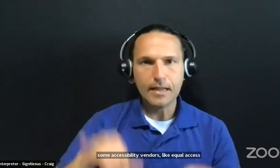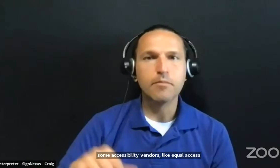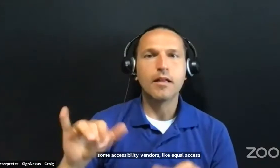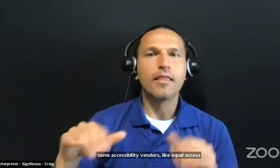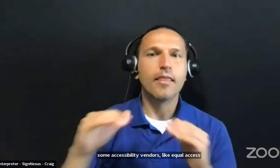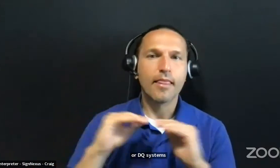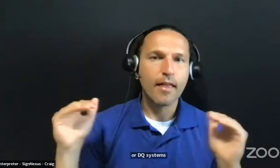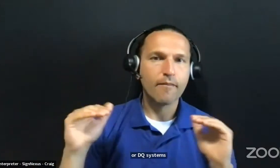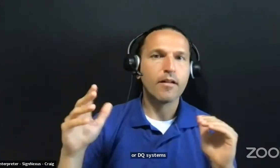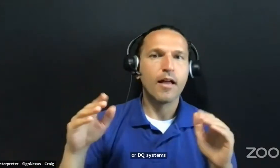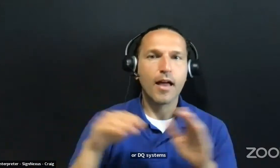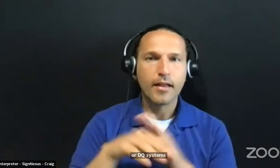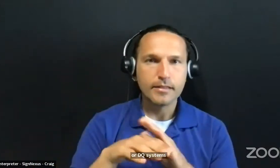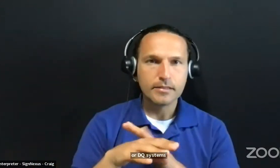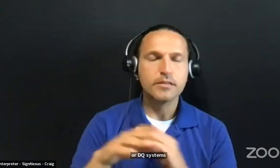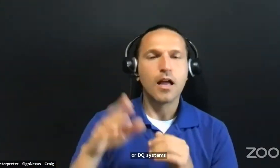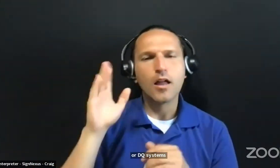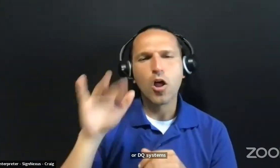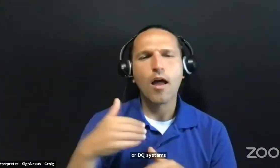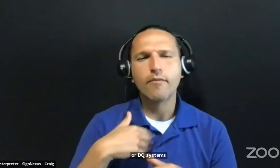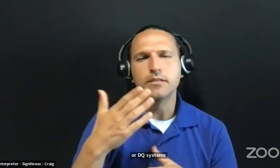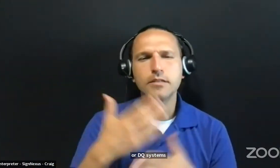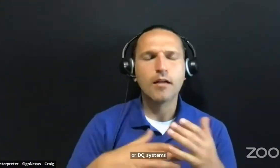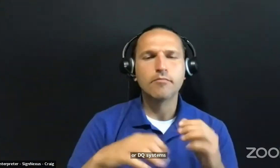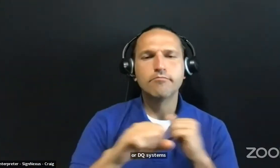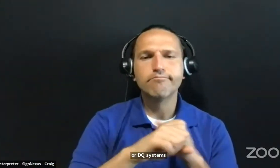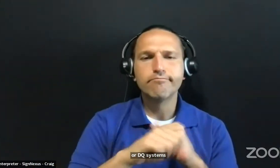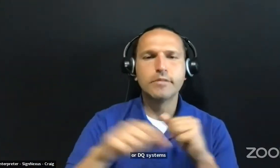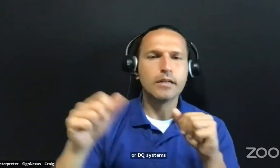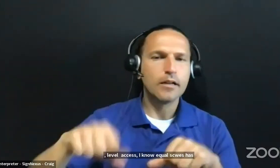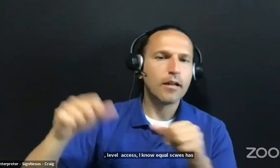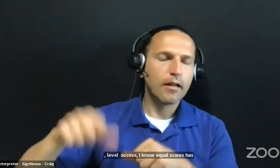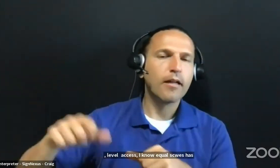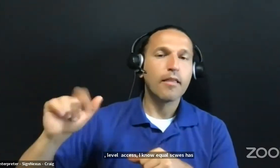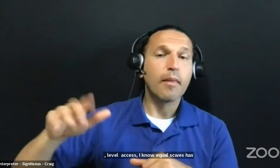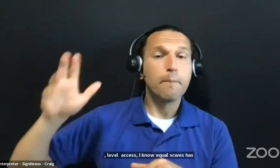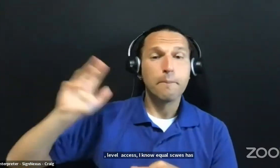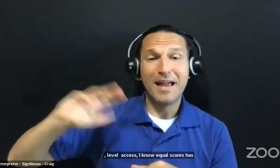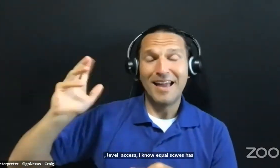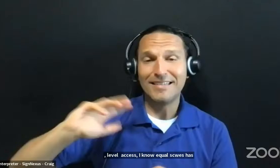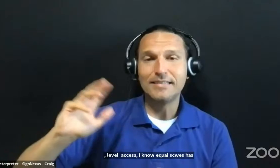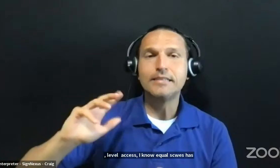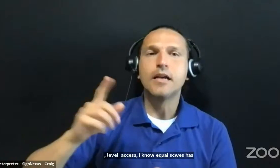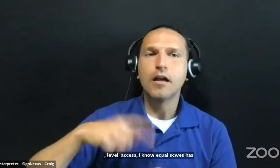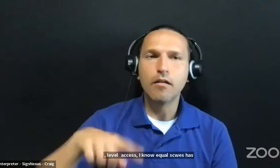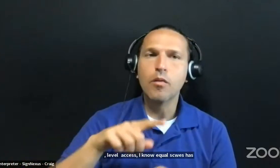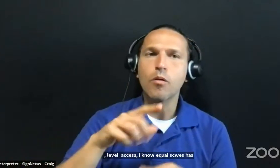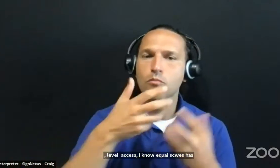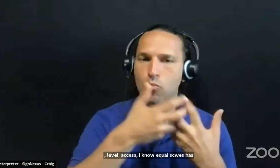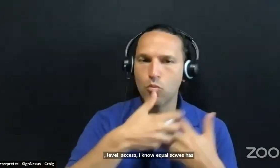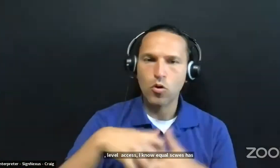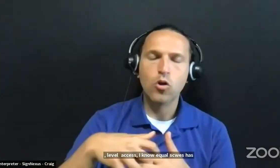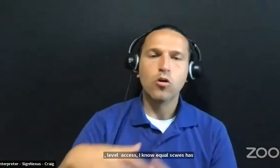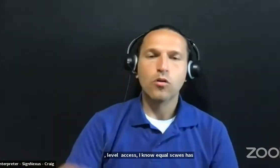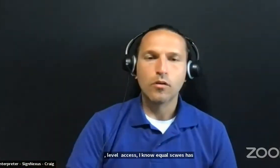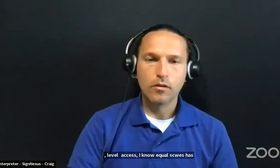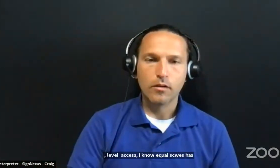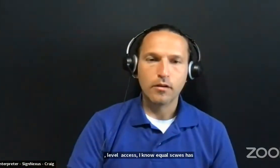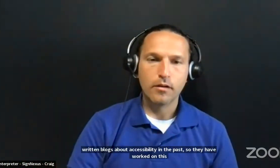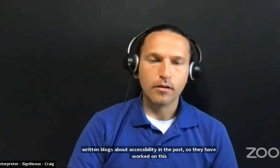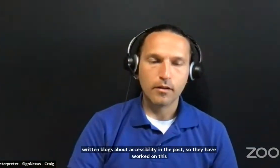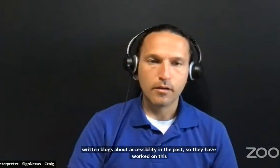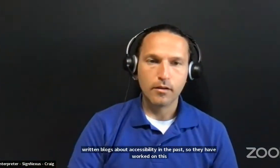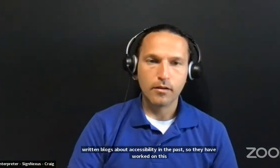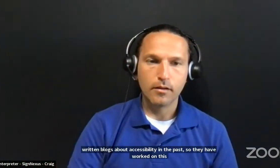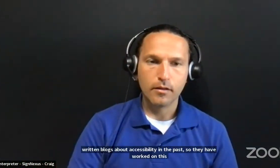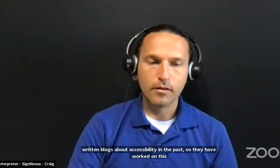that Equal Access had written some blogs about maps and accessibility in the past, so they have worked on this. But yeah, I